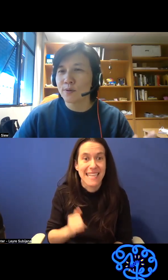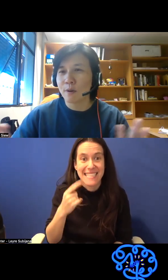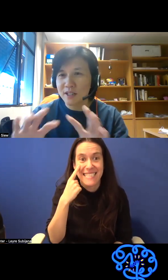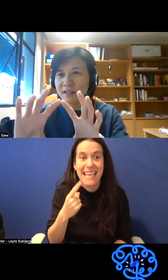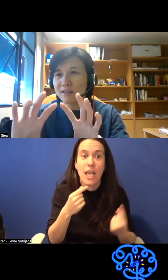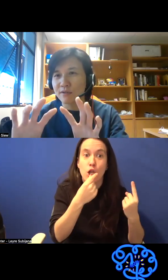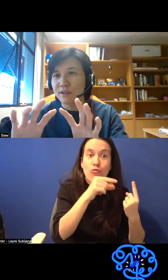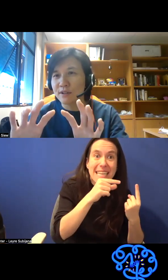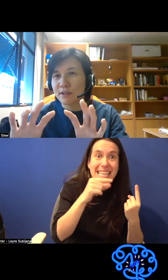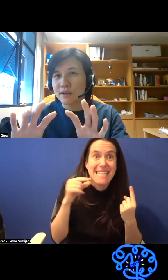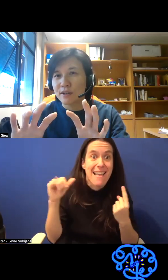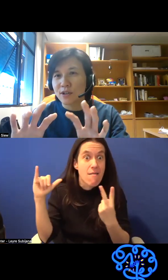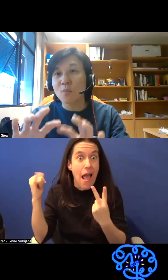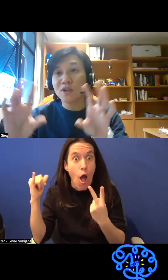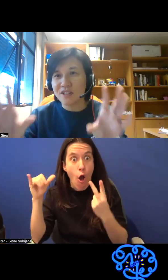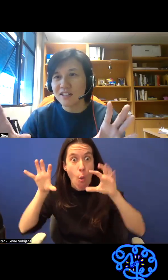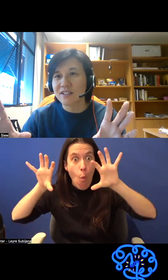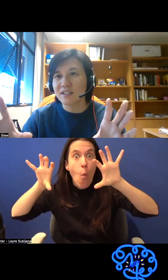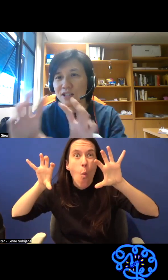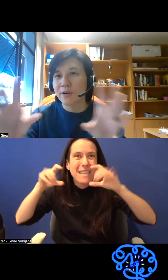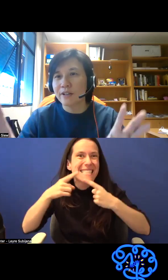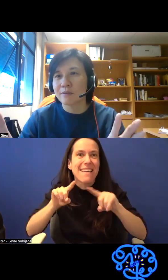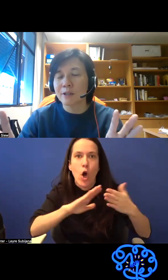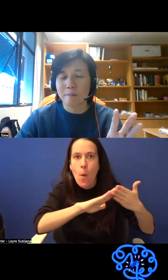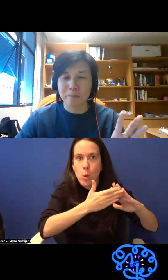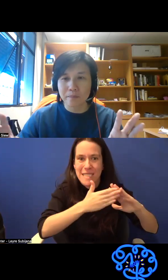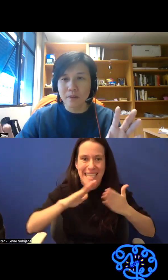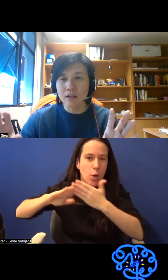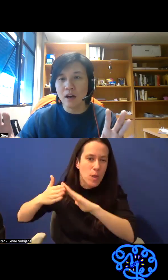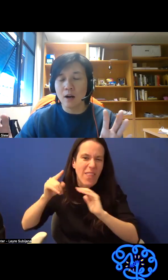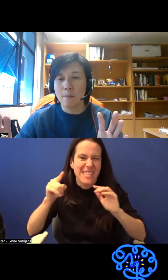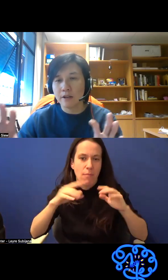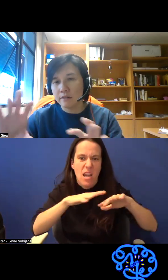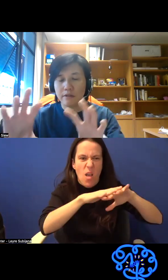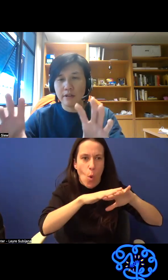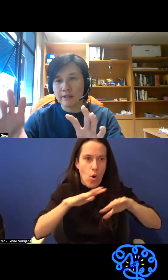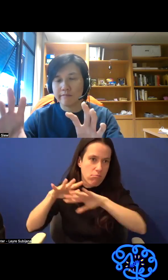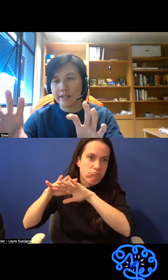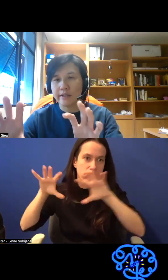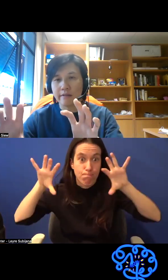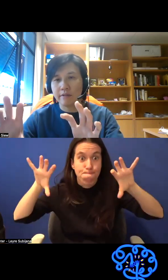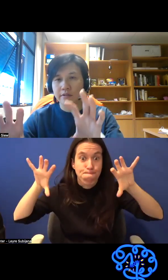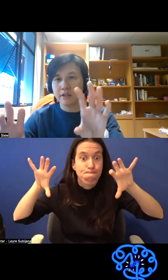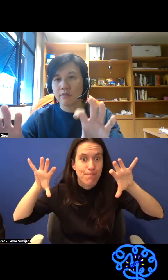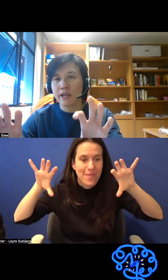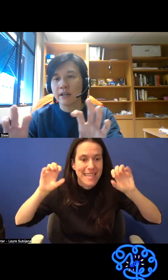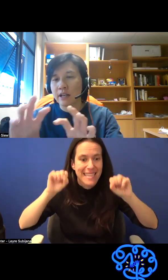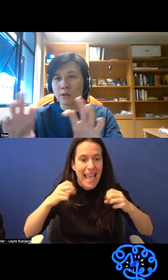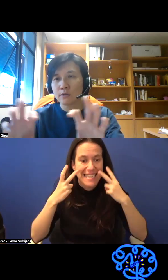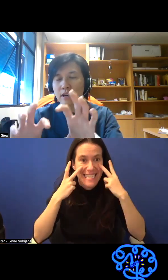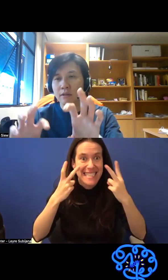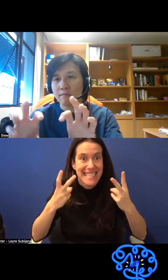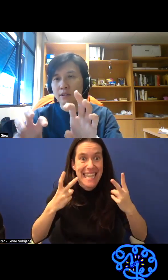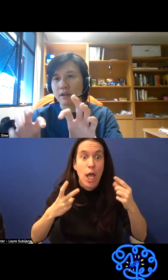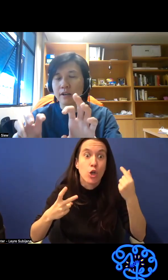yellow represent different communities in this toy network. And you can see that the green and the